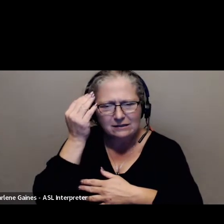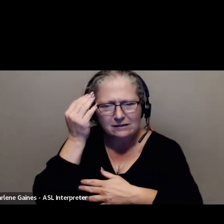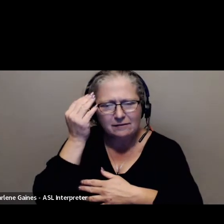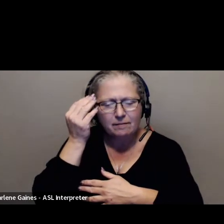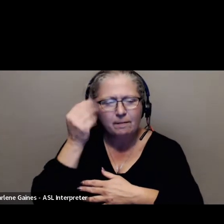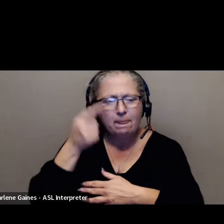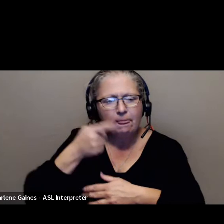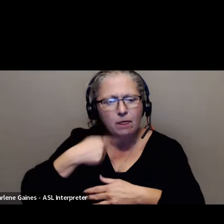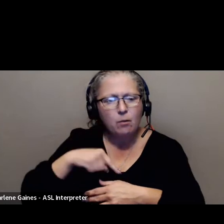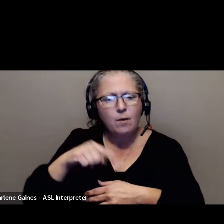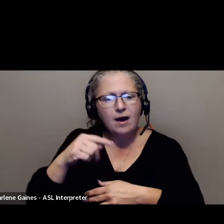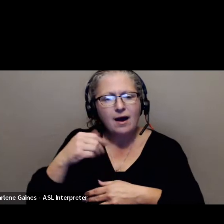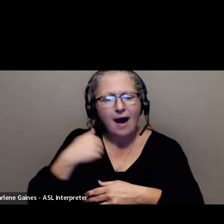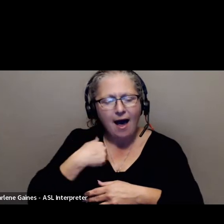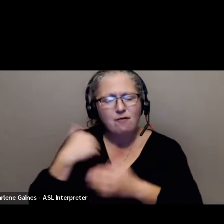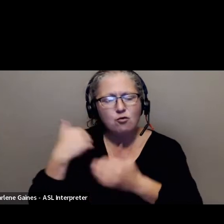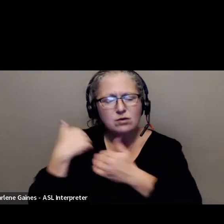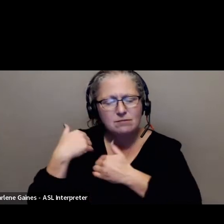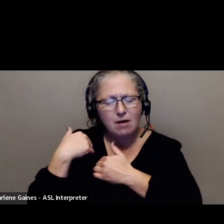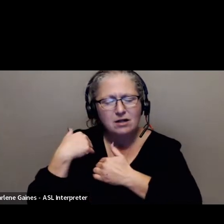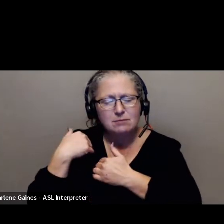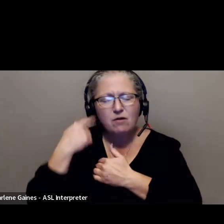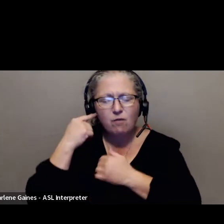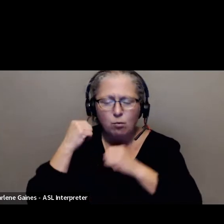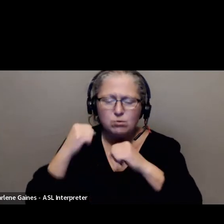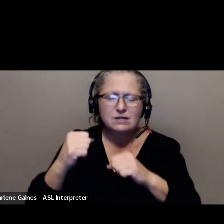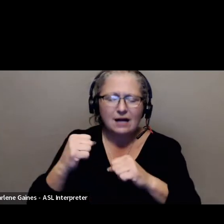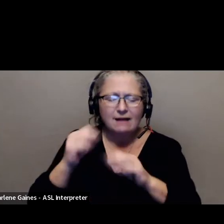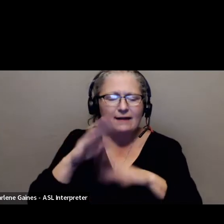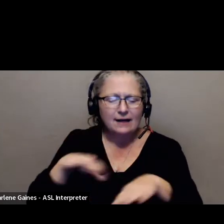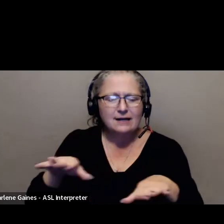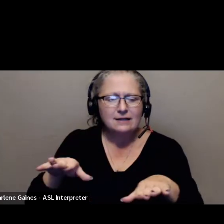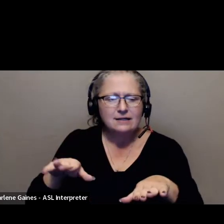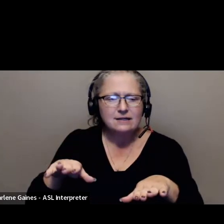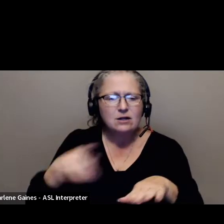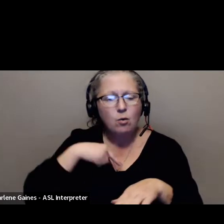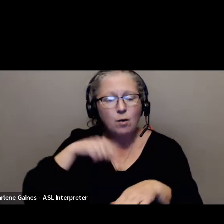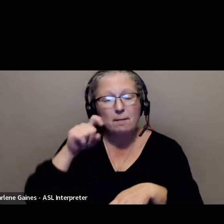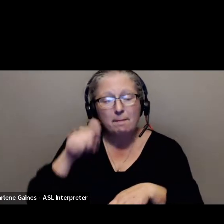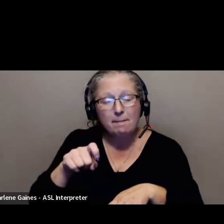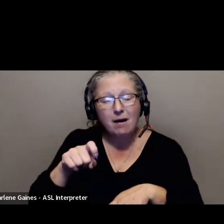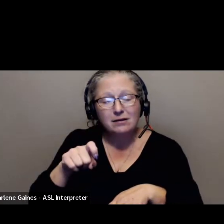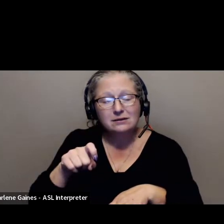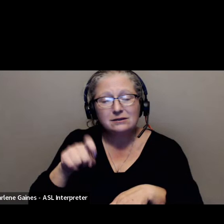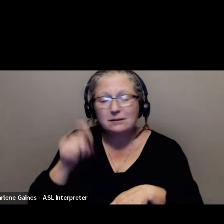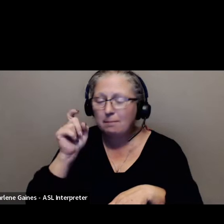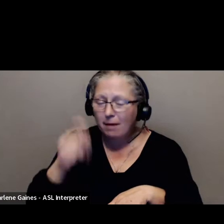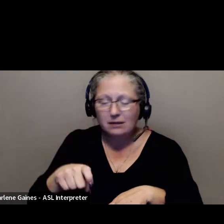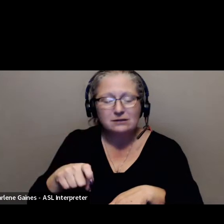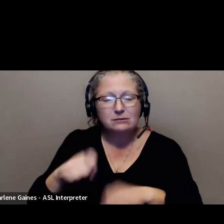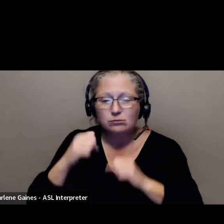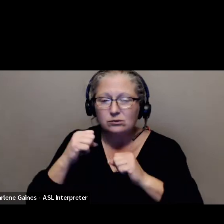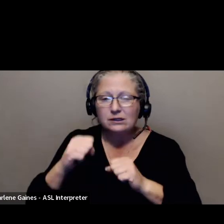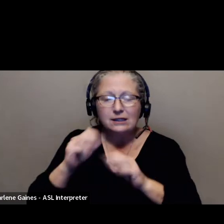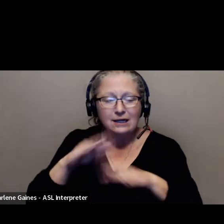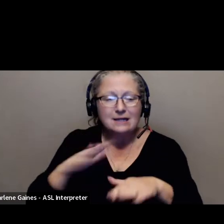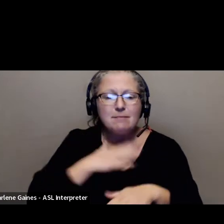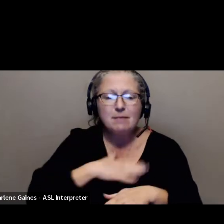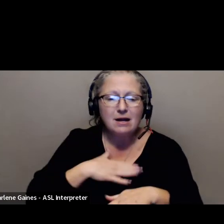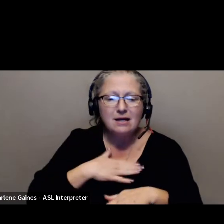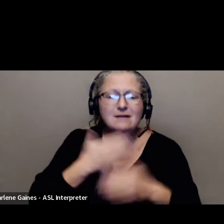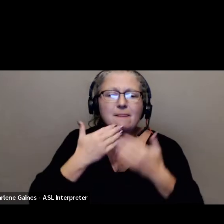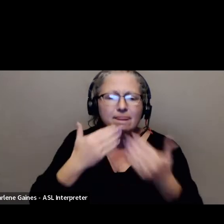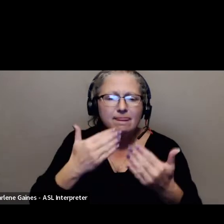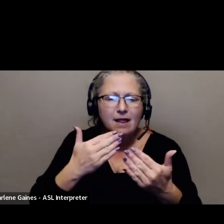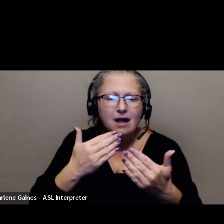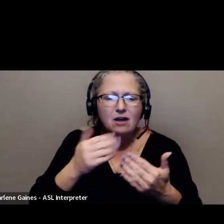We have a responsibility to protect these kids, and we need to, and we must too. So please, thank you